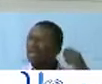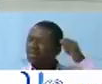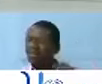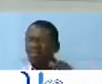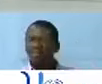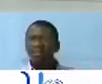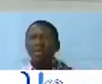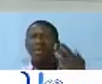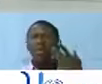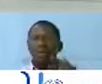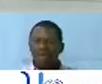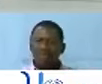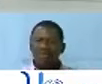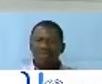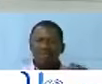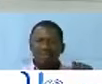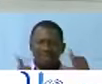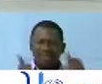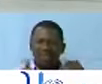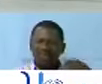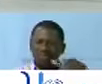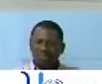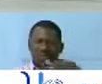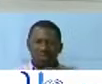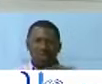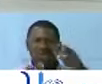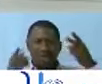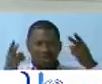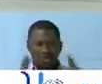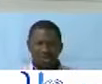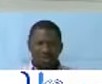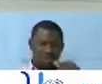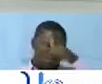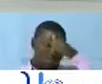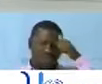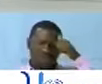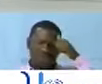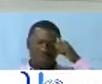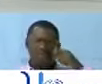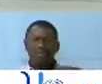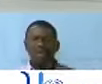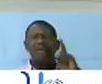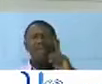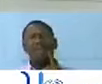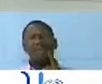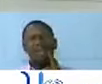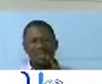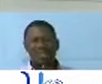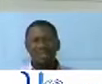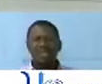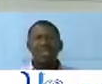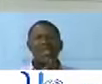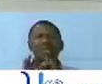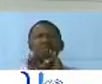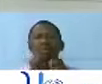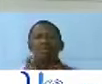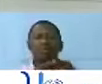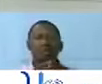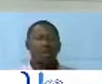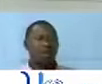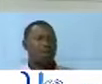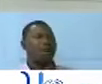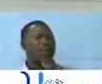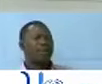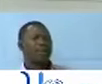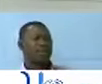Usman Sila. Jamono ji nga xamé ma ngi bëgga nek lawyer té suma papa doon ma kërtal ñu ma bolé moy Usman Sila ak lawyer Gay. This fearless